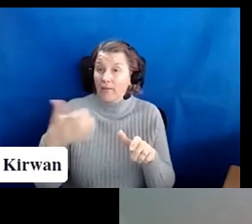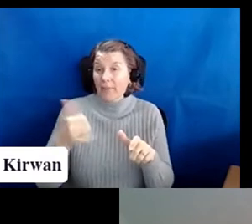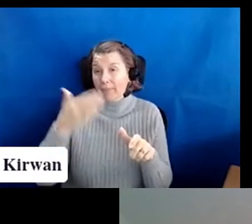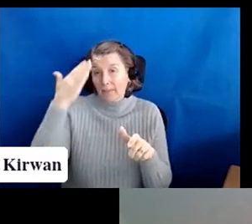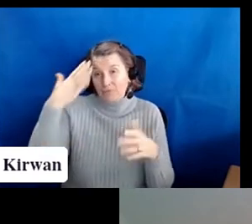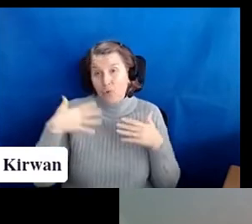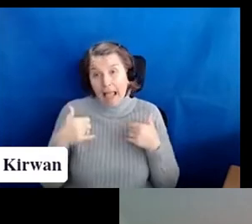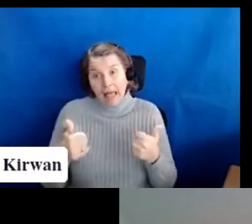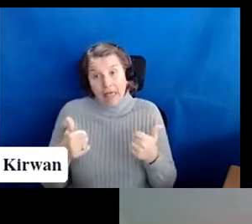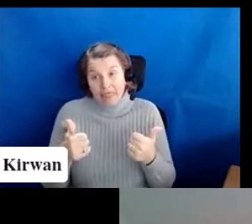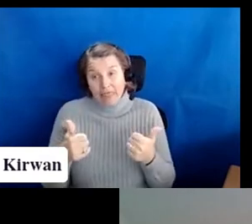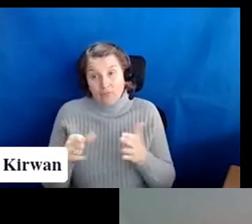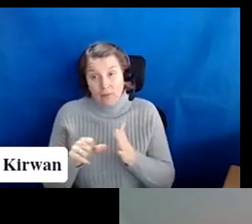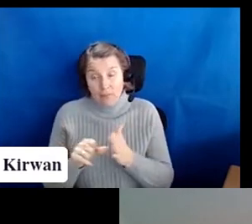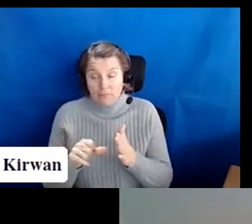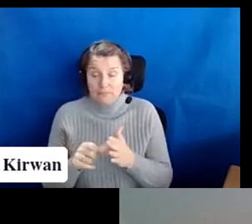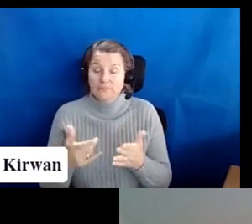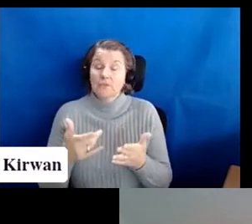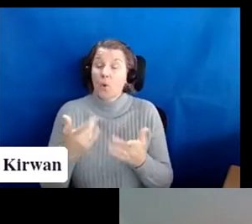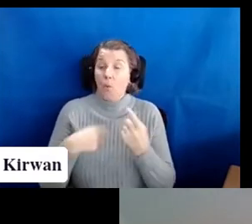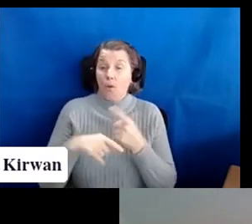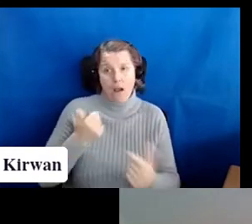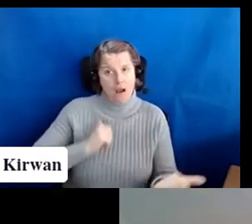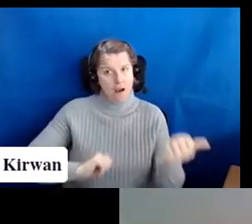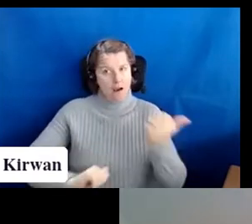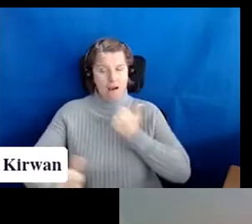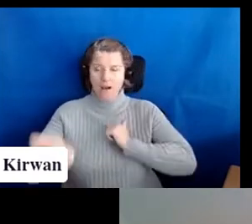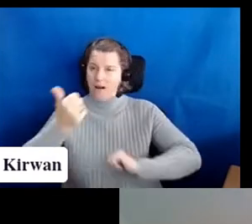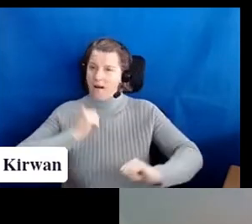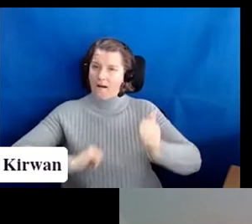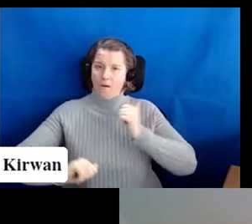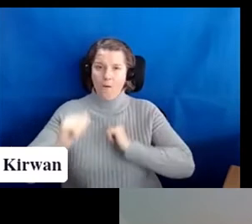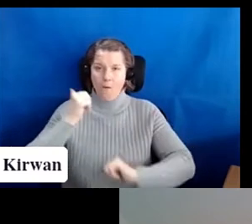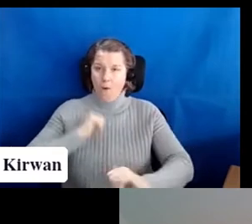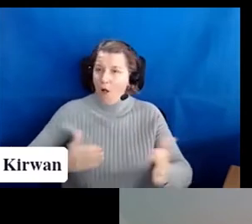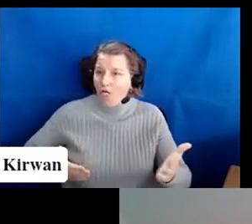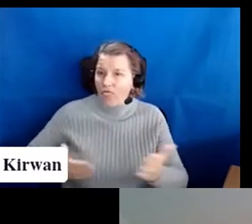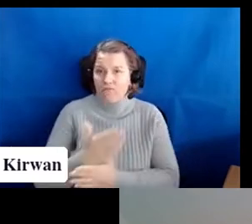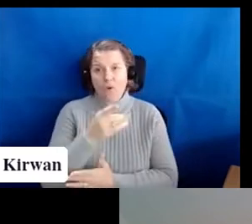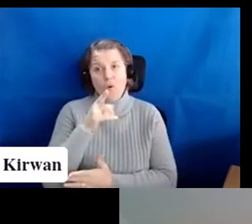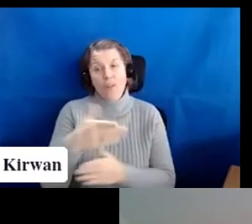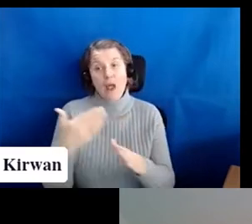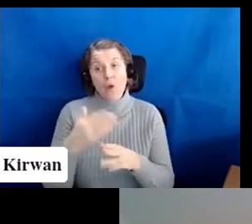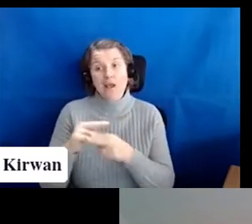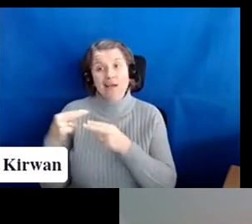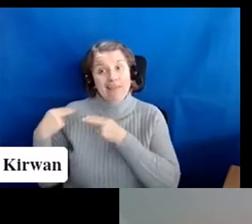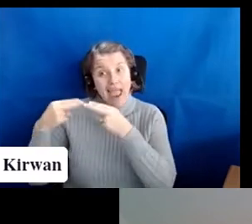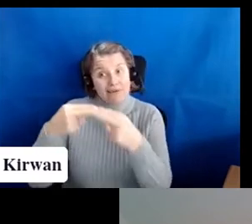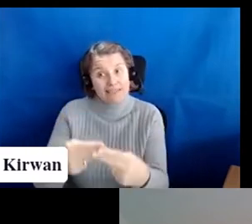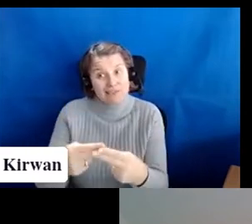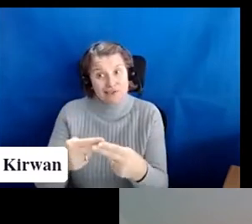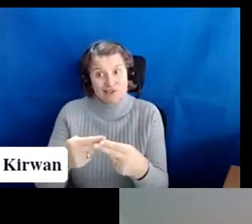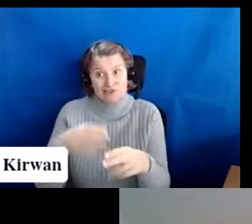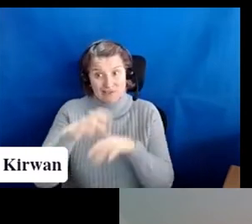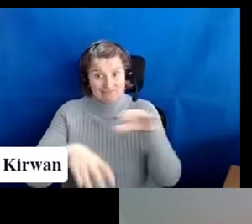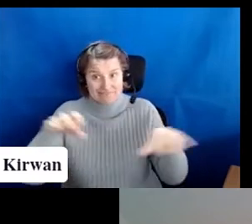We're extremely proud that some of the young people who have come through this programme are now working in the heritage sector. Some of them